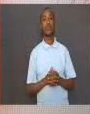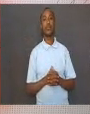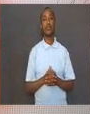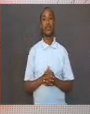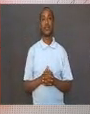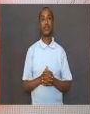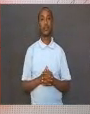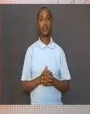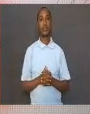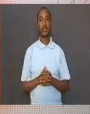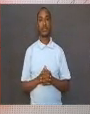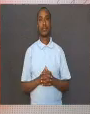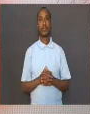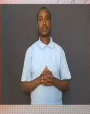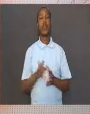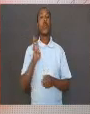1800s.